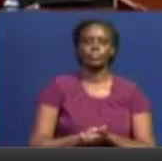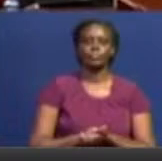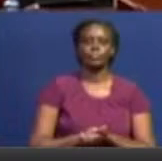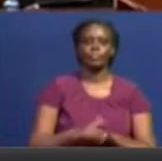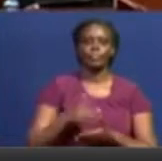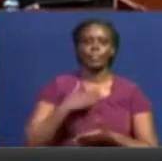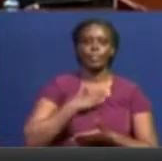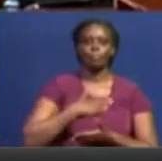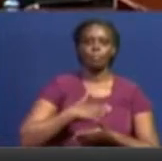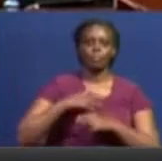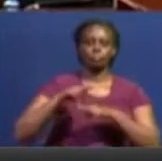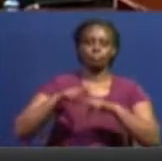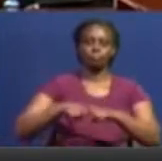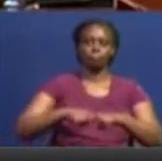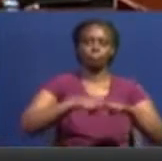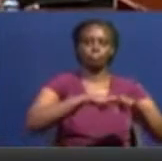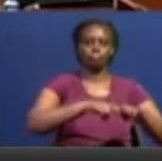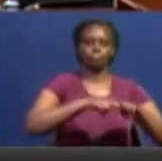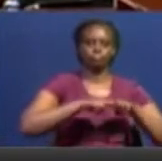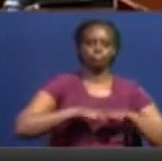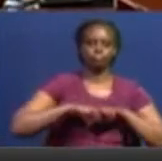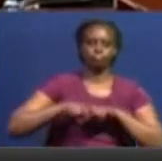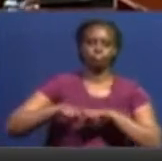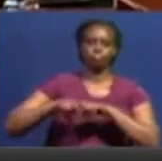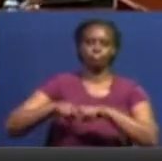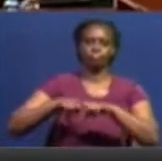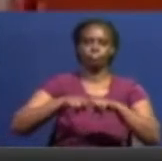Take your seats.